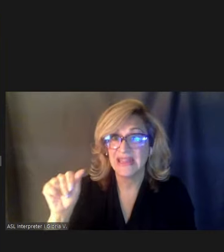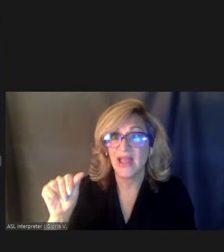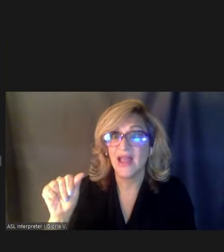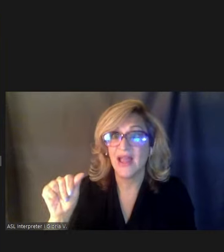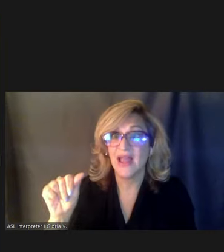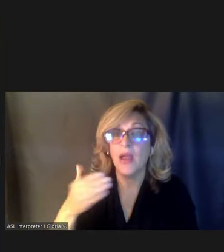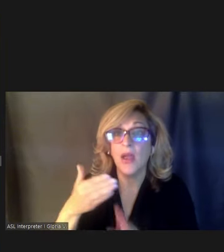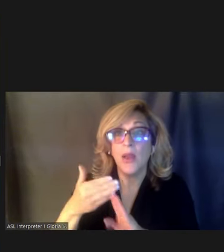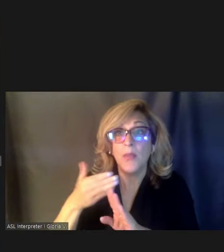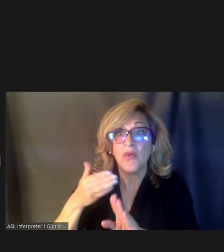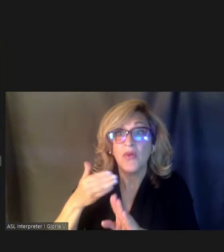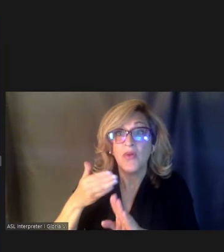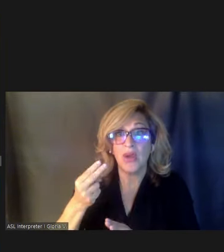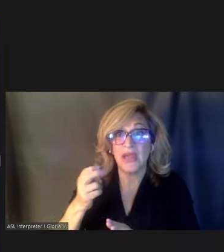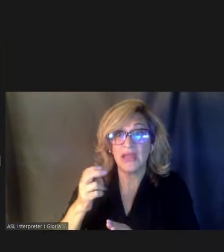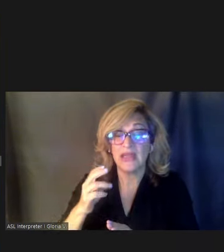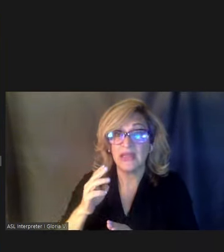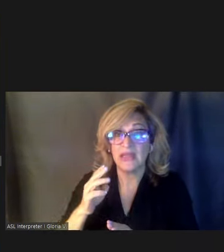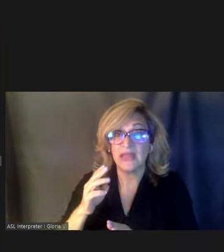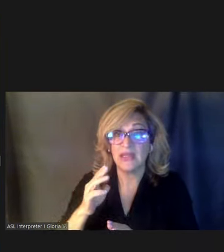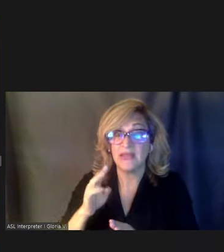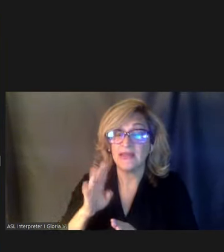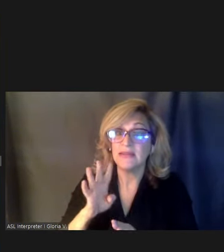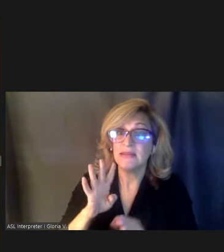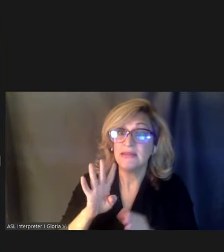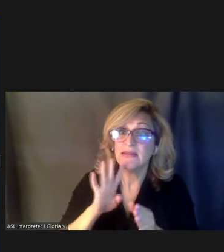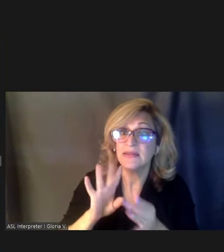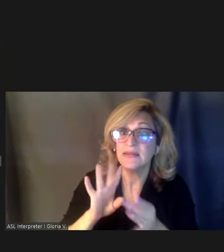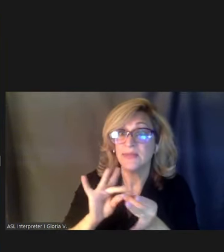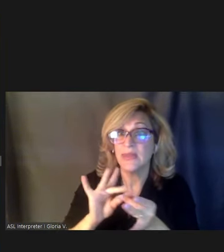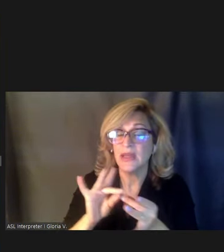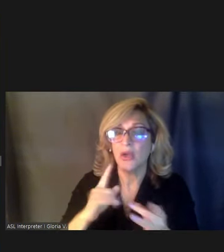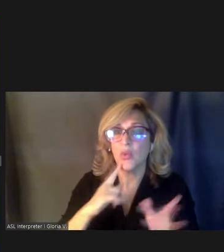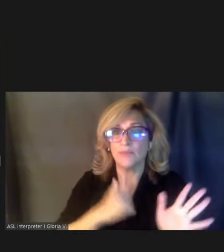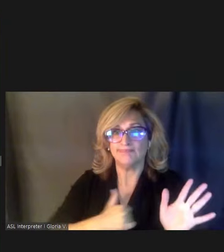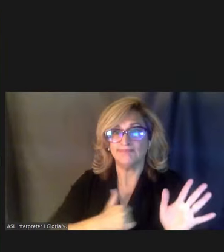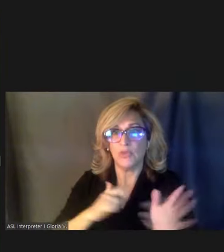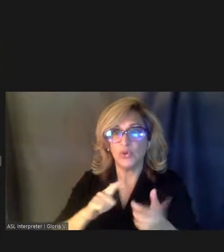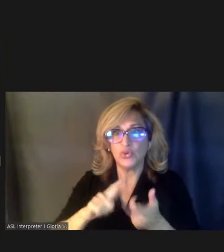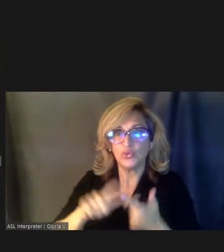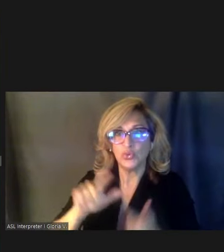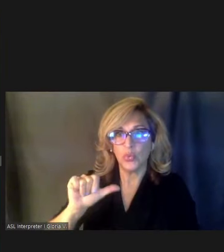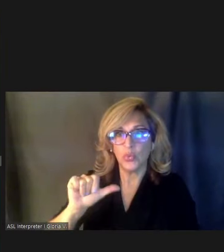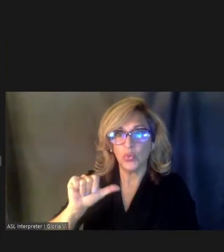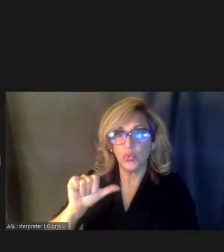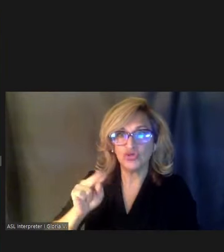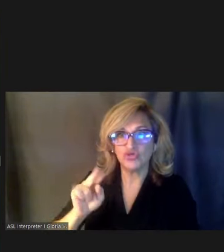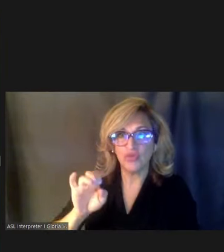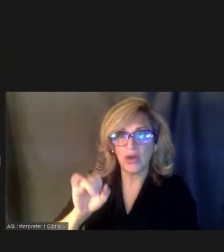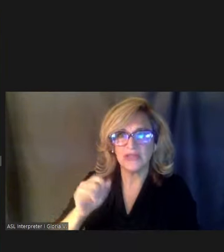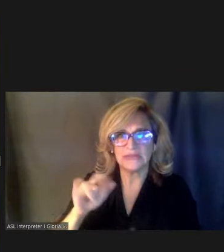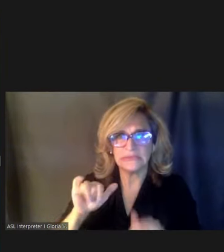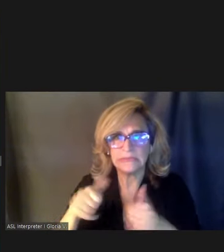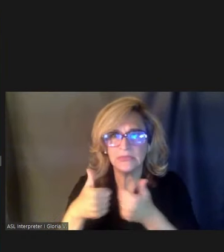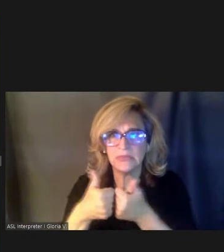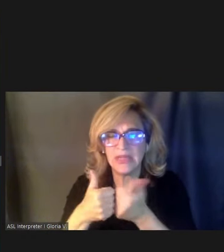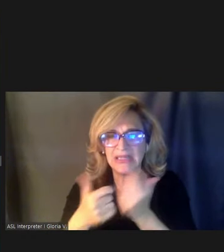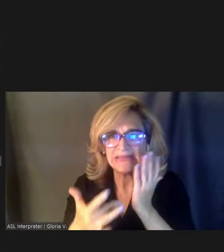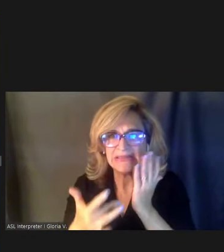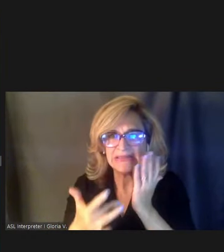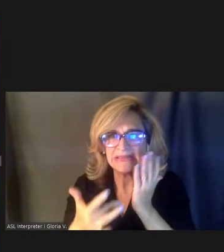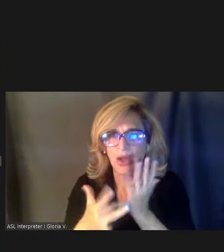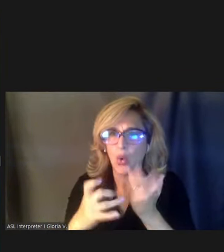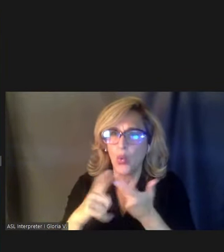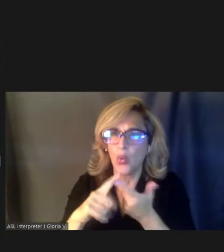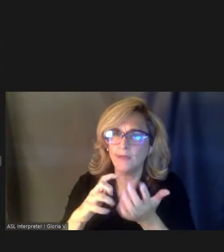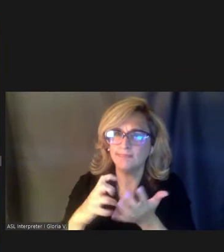speaks, we'd like to apologize to Andres for the technical challenge. We'd like to give you another opportunity to share your comments.